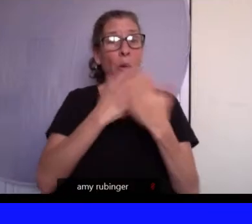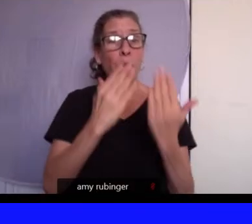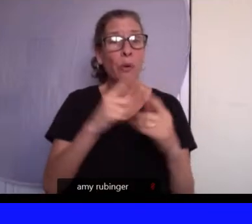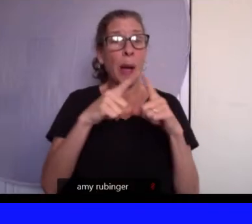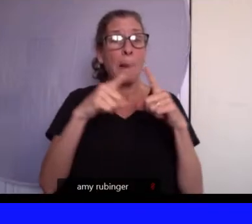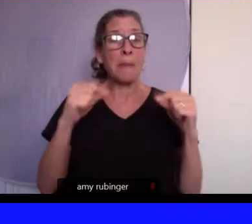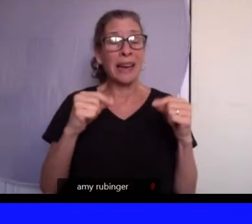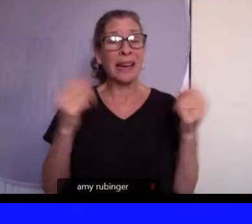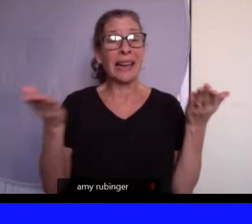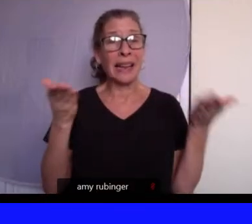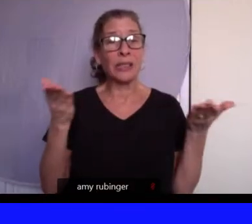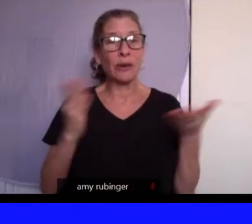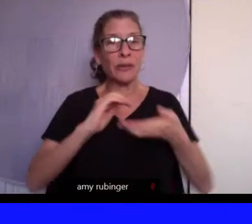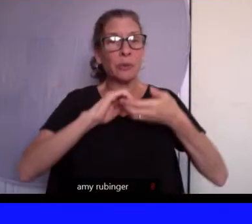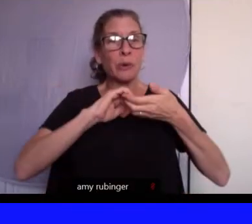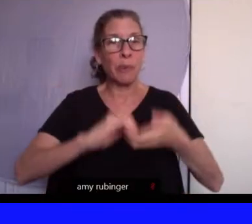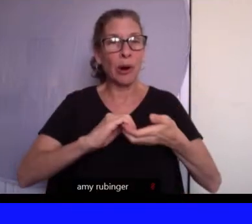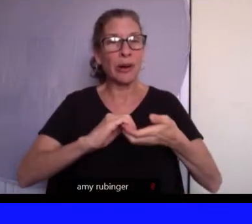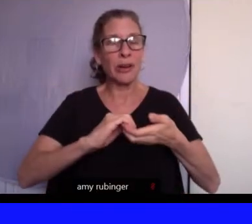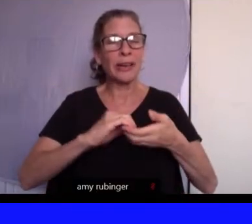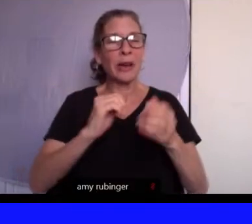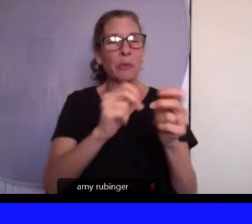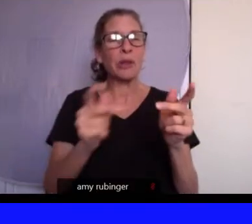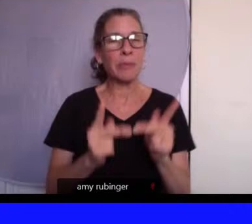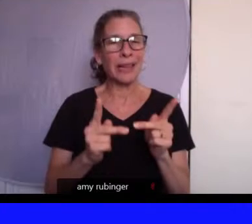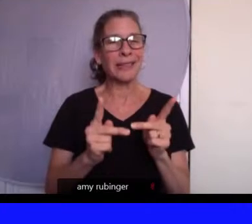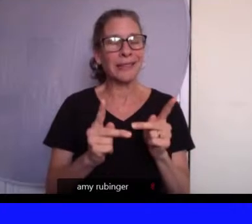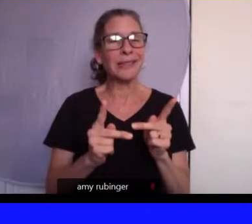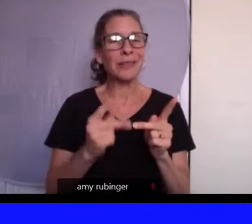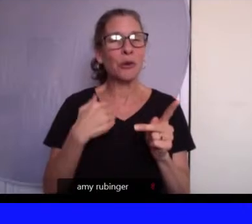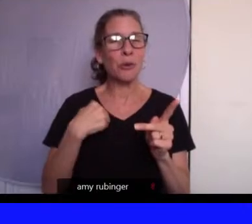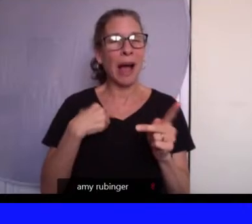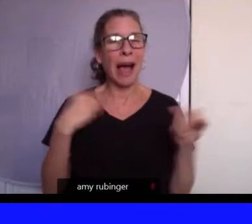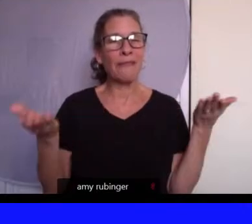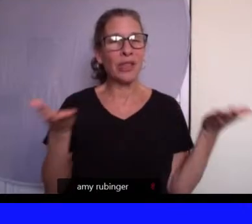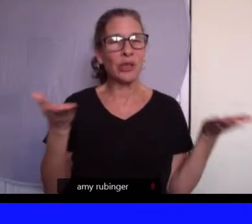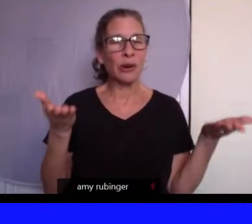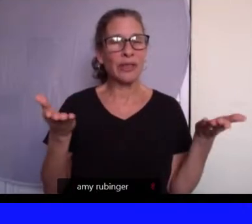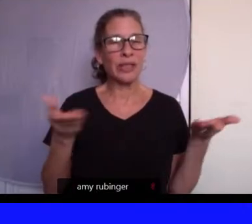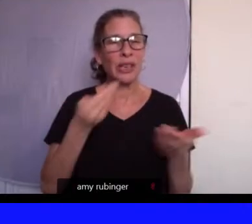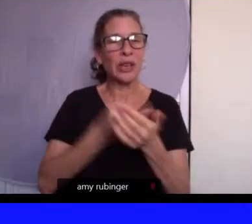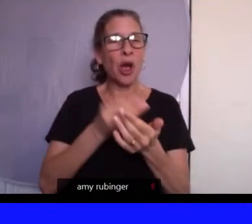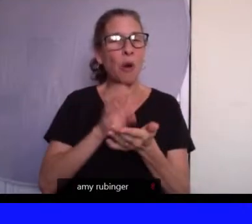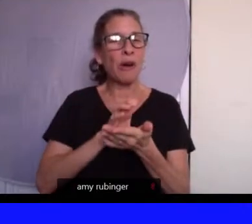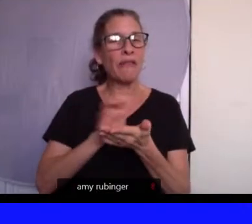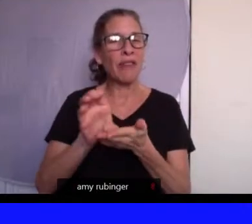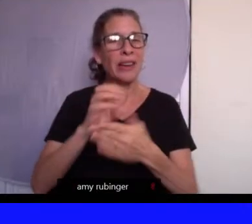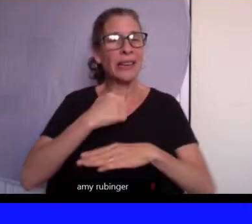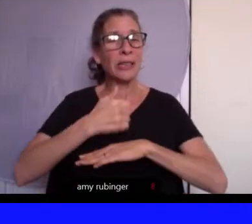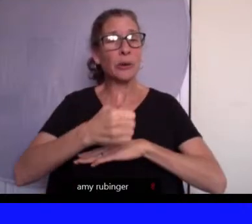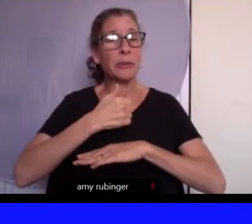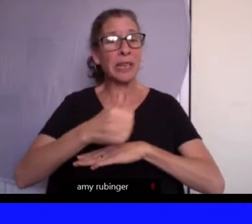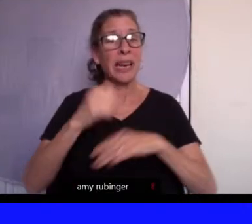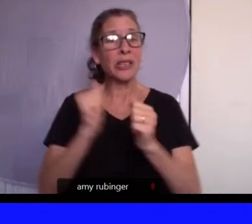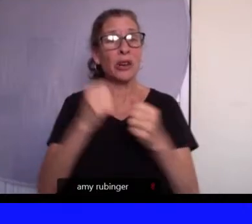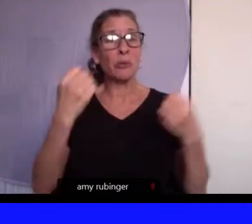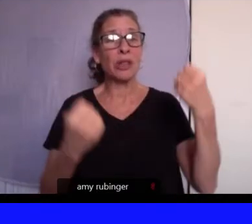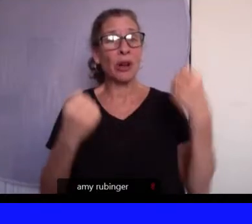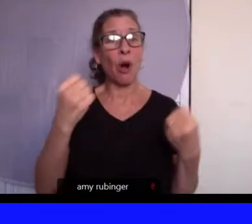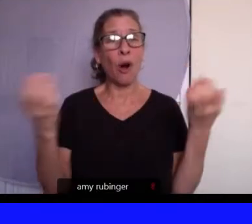upstream. How do we find out the gaps in ADLs, fall risk,